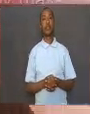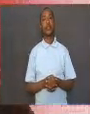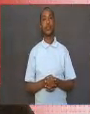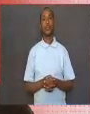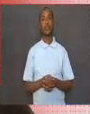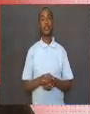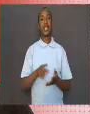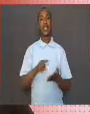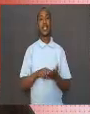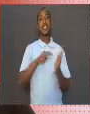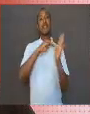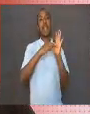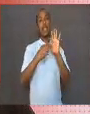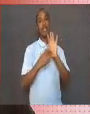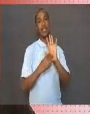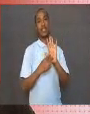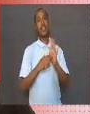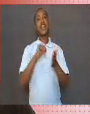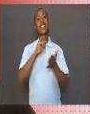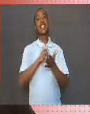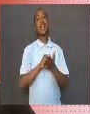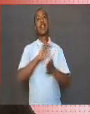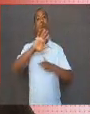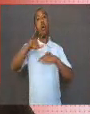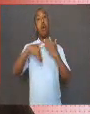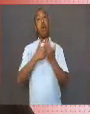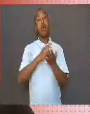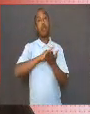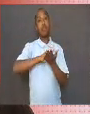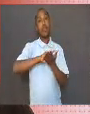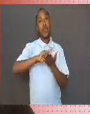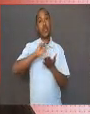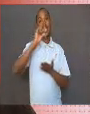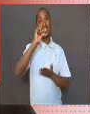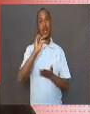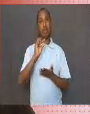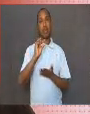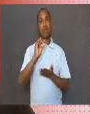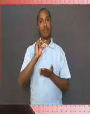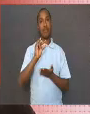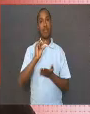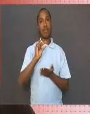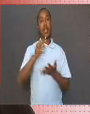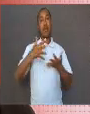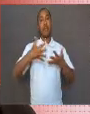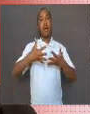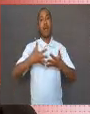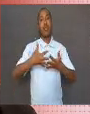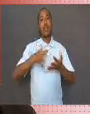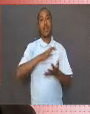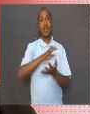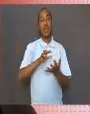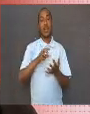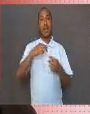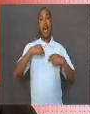mass. This means that all pure samples of a